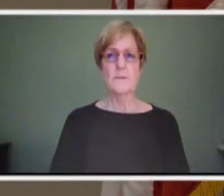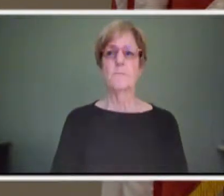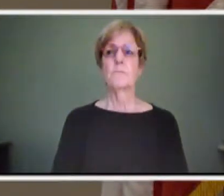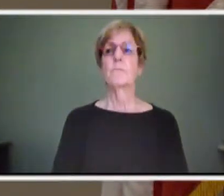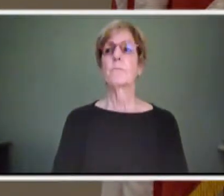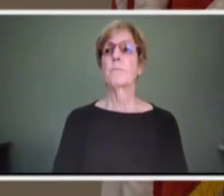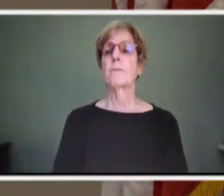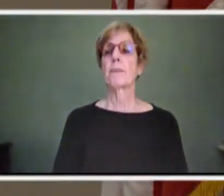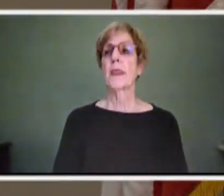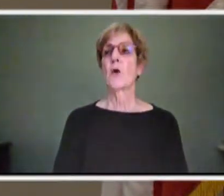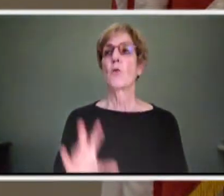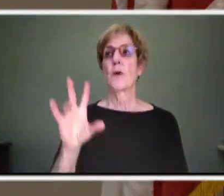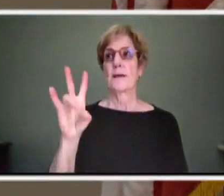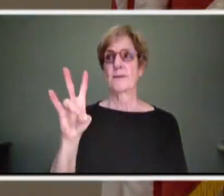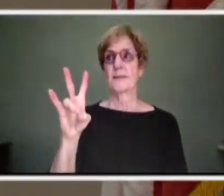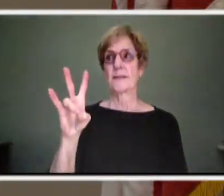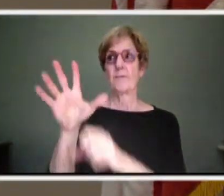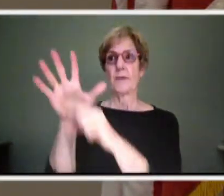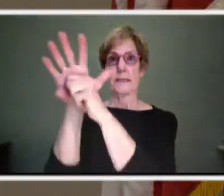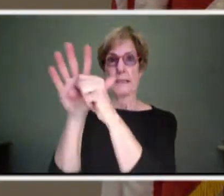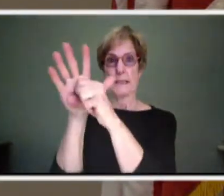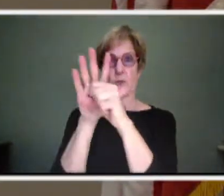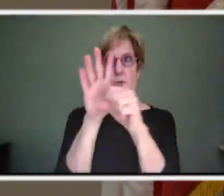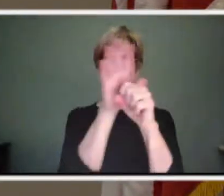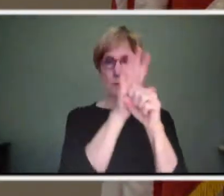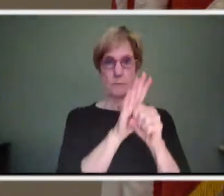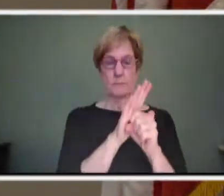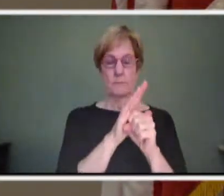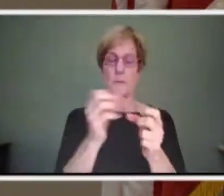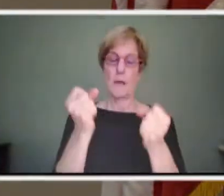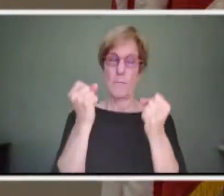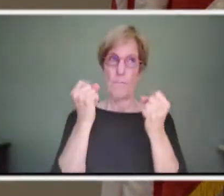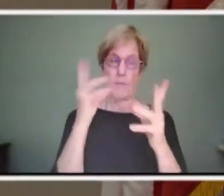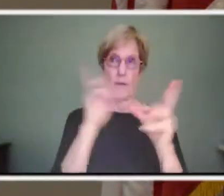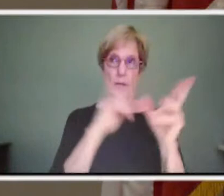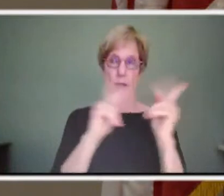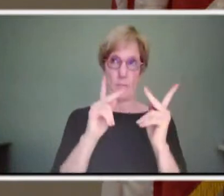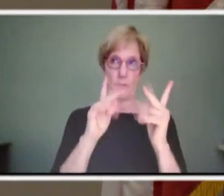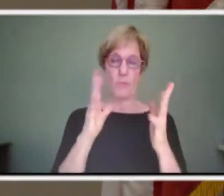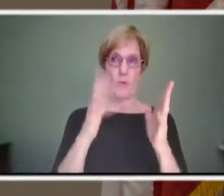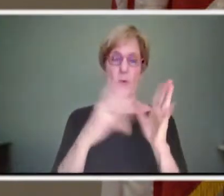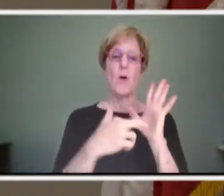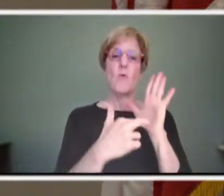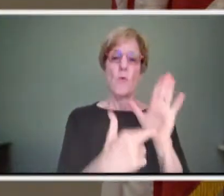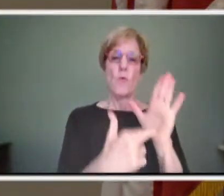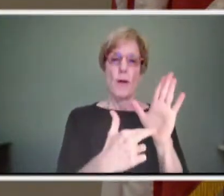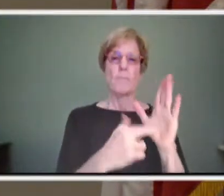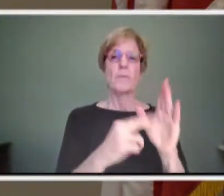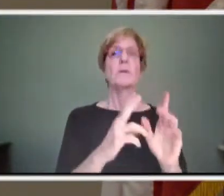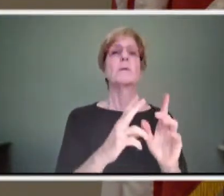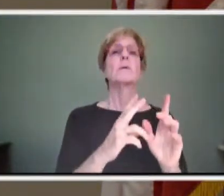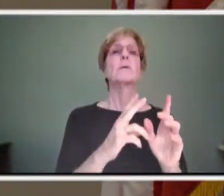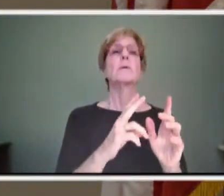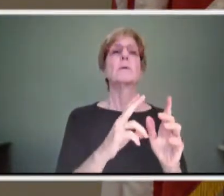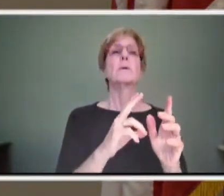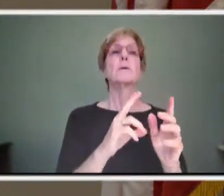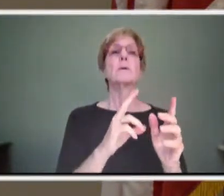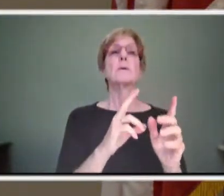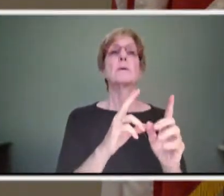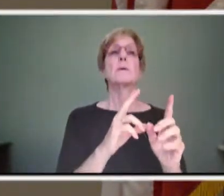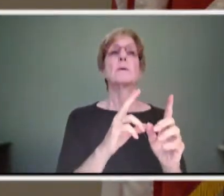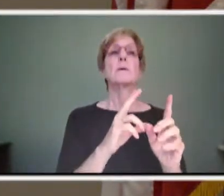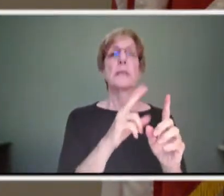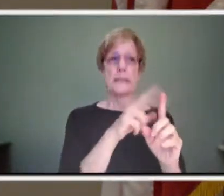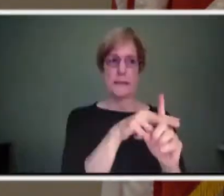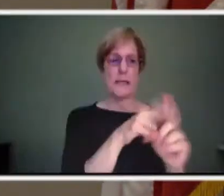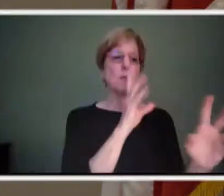7 districts with an immense amount of people, the district rep is assigned to talk to the